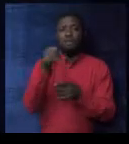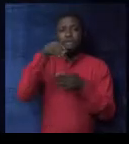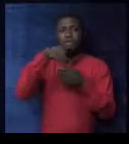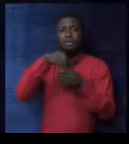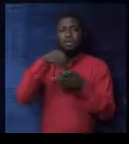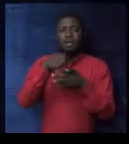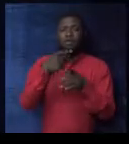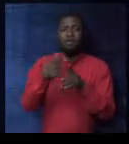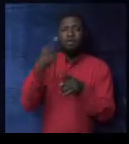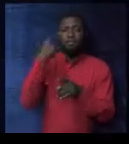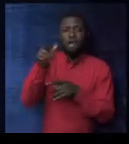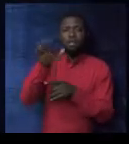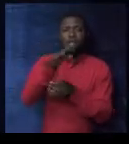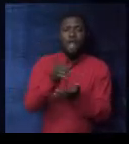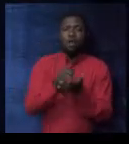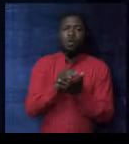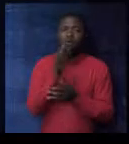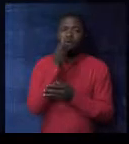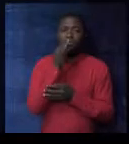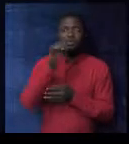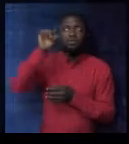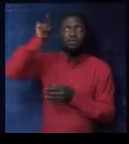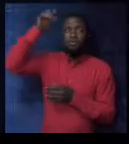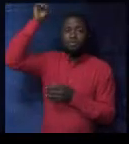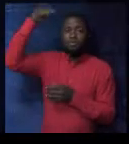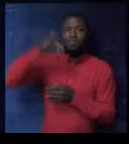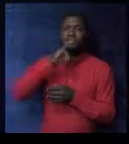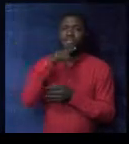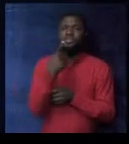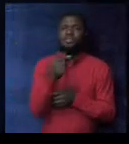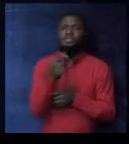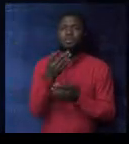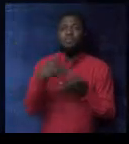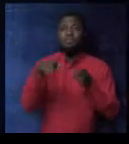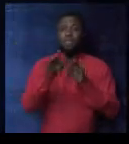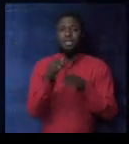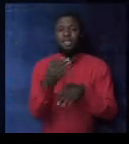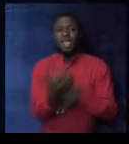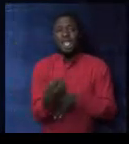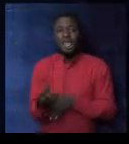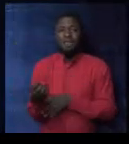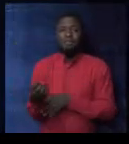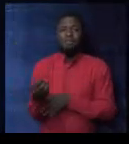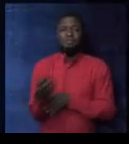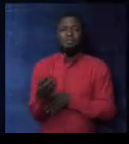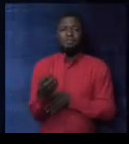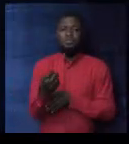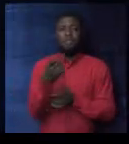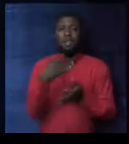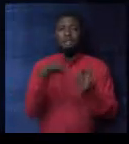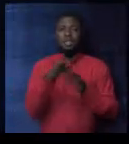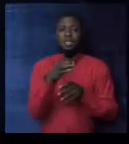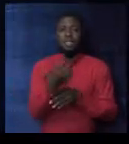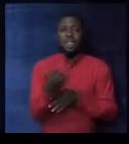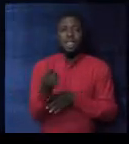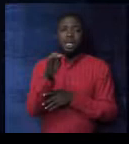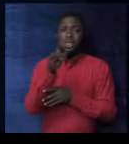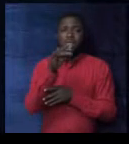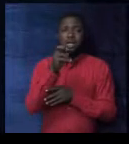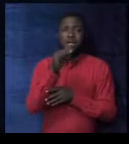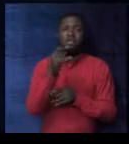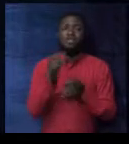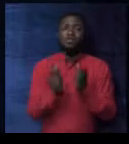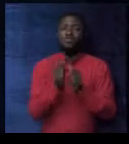plants for their own food. Sun is a stationary element. It's what? A stationary